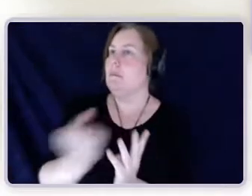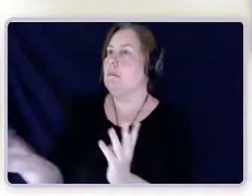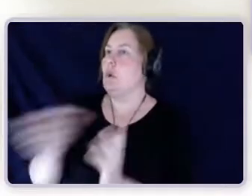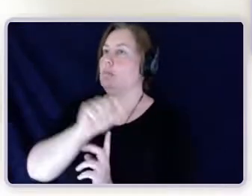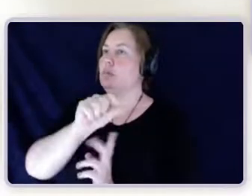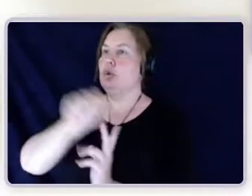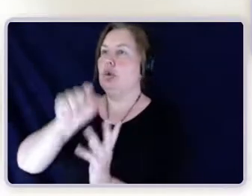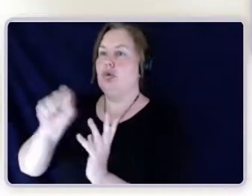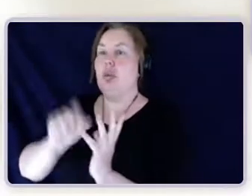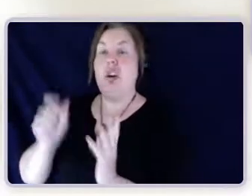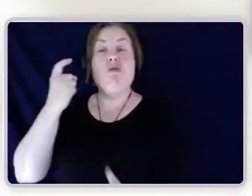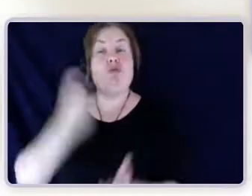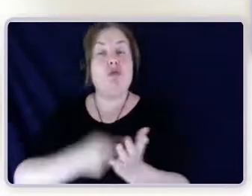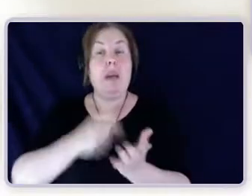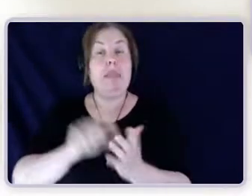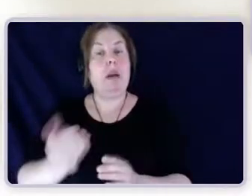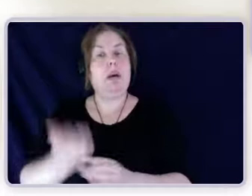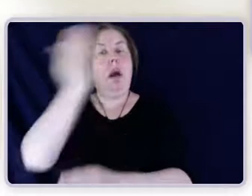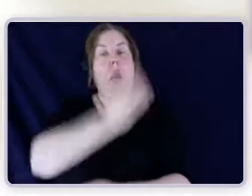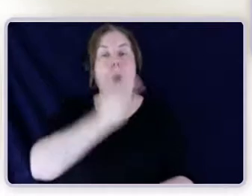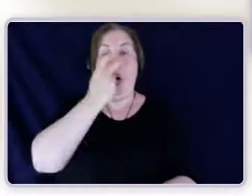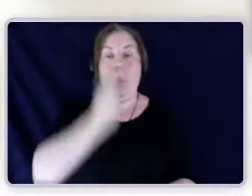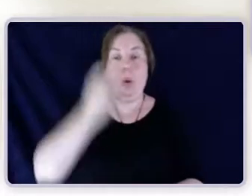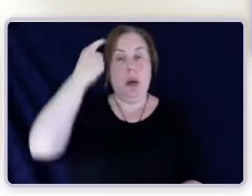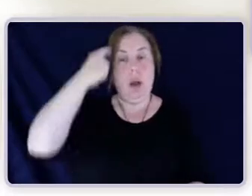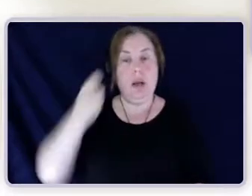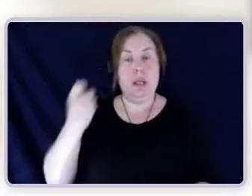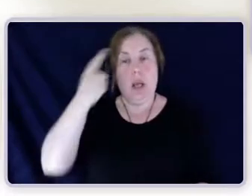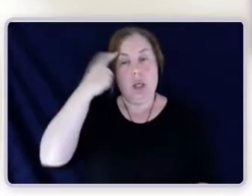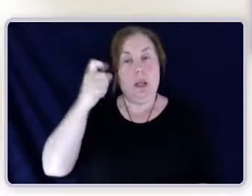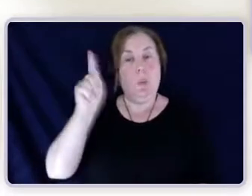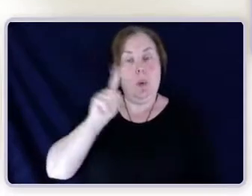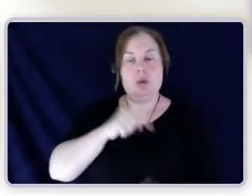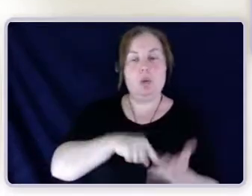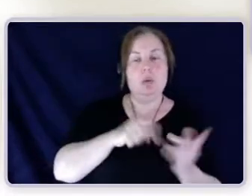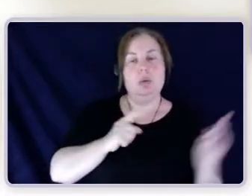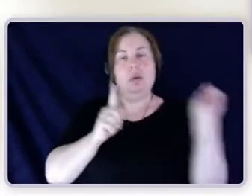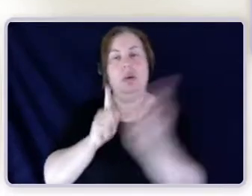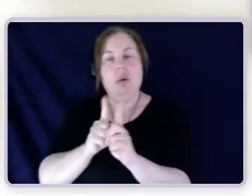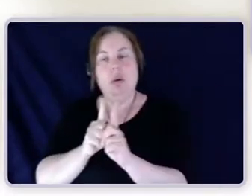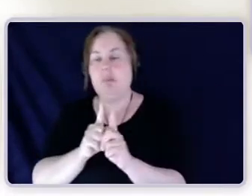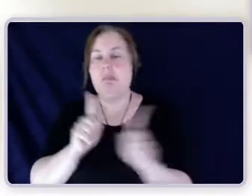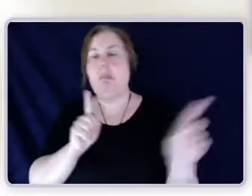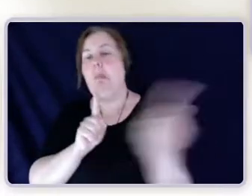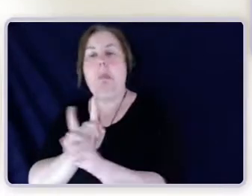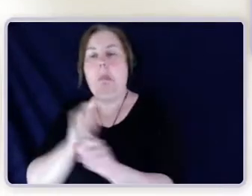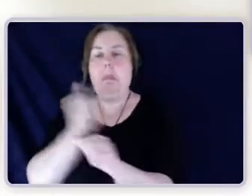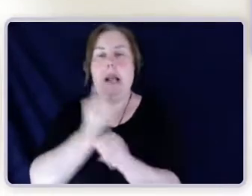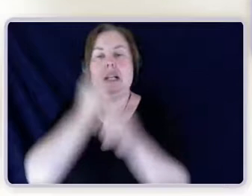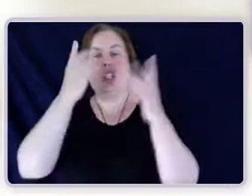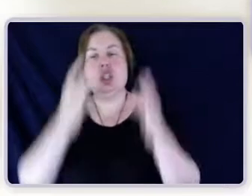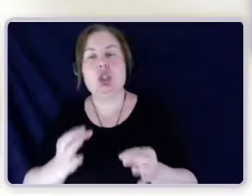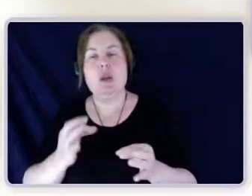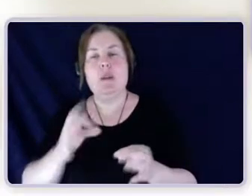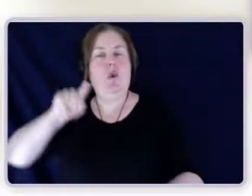and take place to make a decision for that person, which is the old model of thinking and the old style